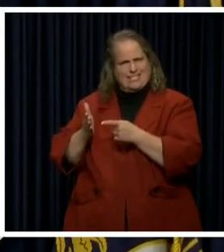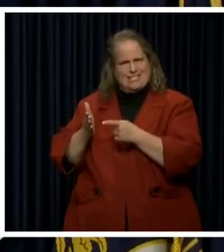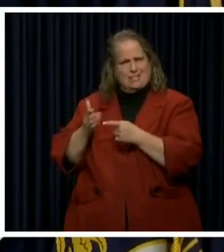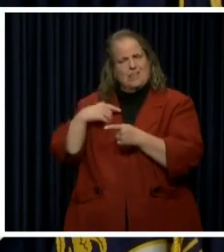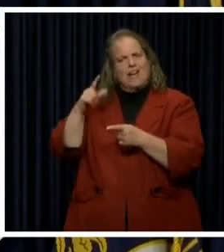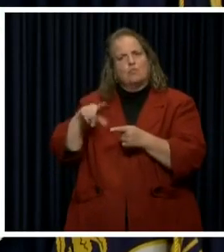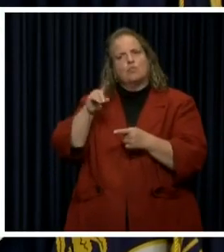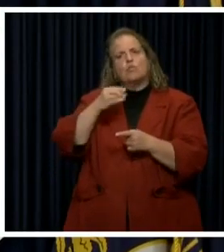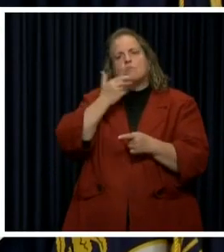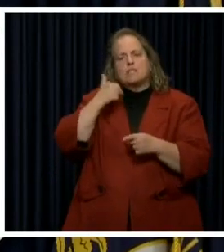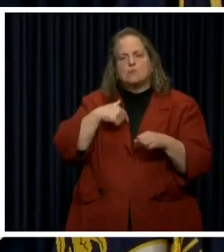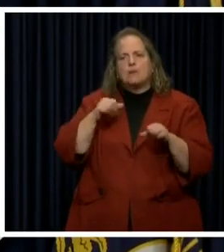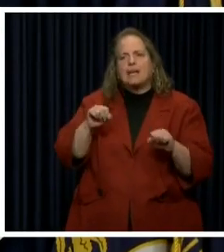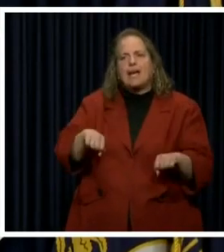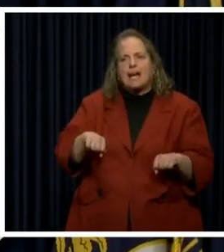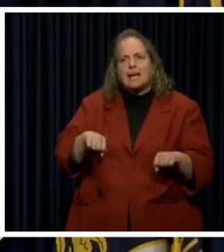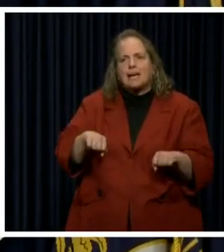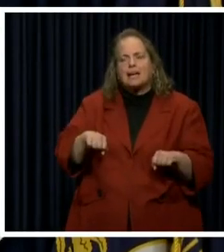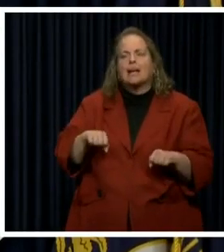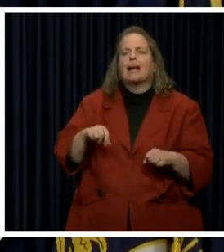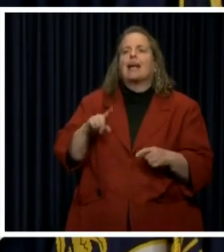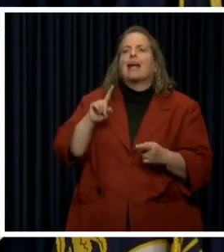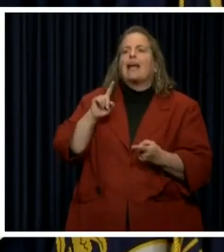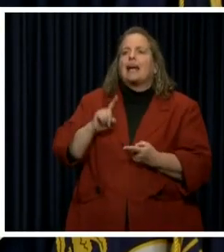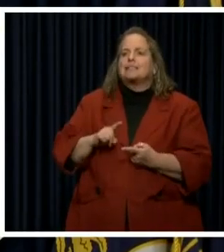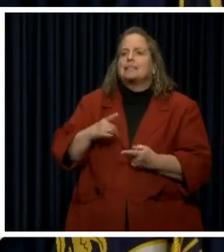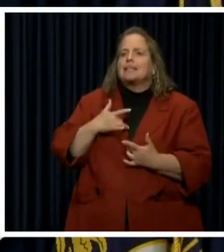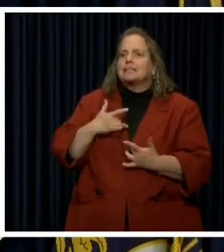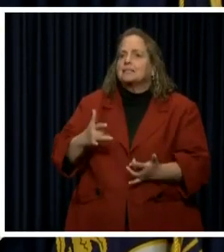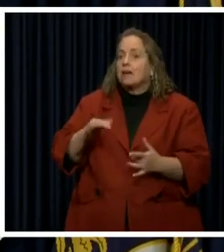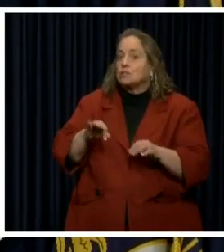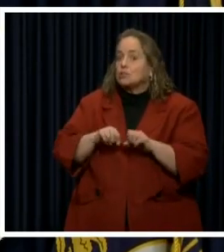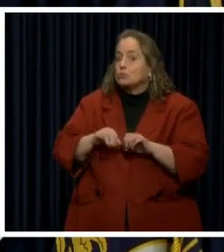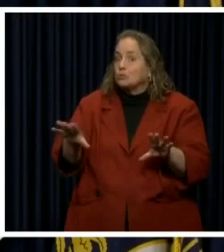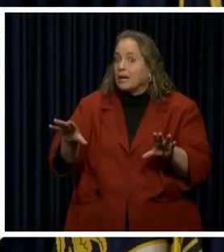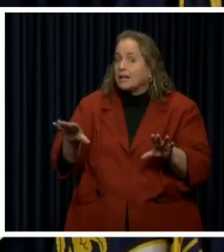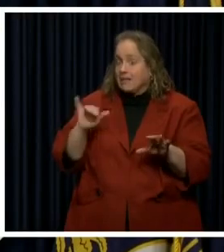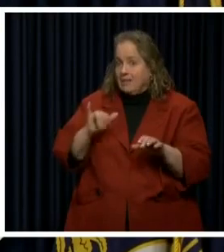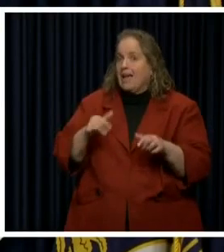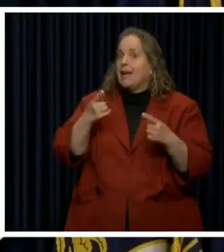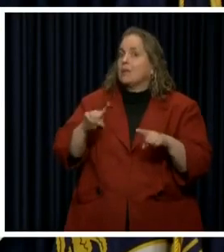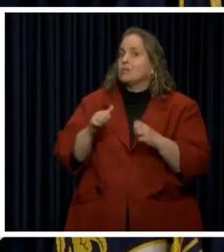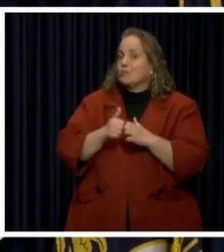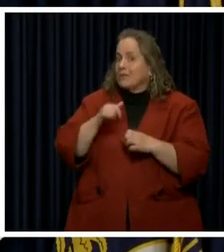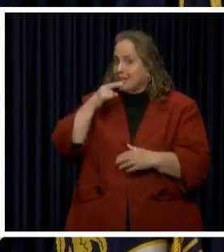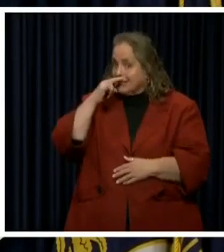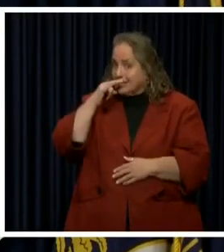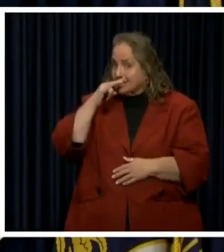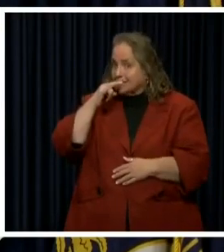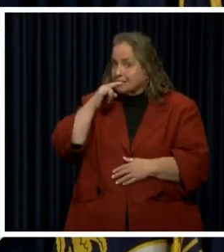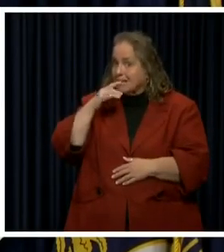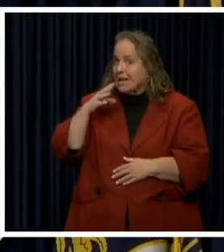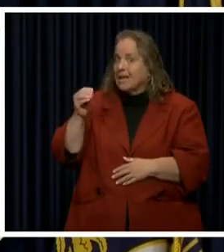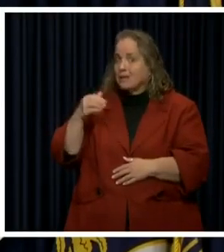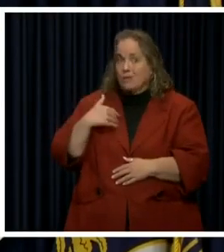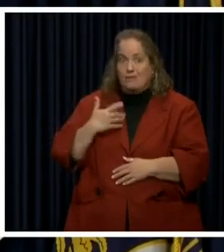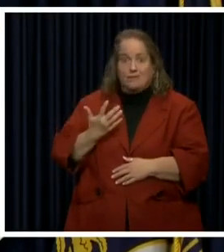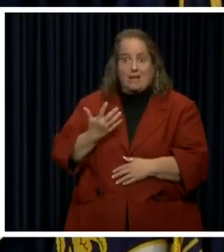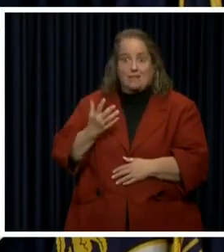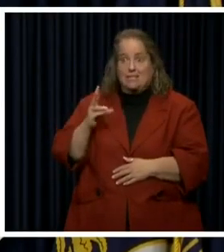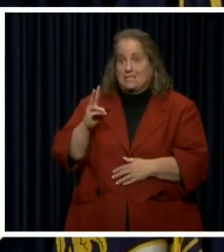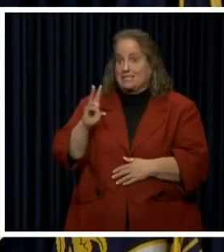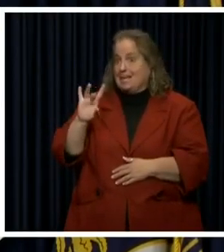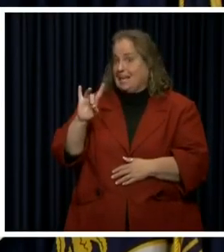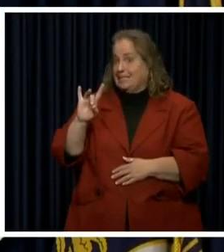can to lessen the likely spread, which happens with kids. And we've got 5, 6,